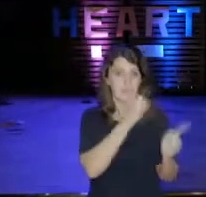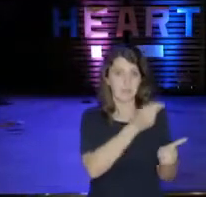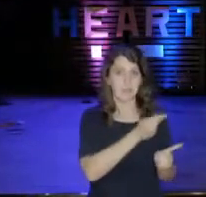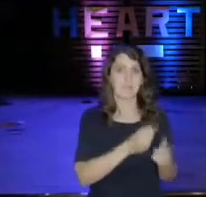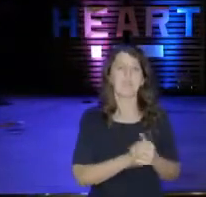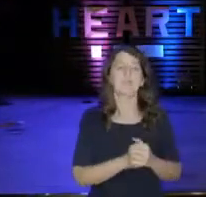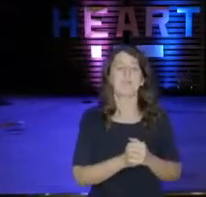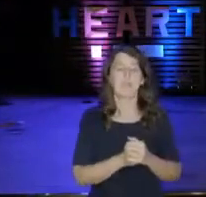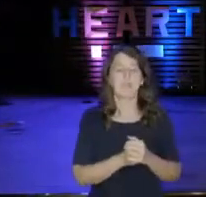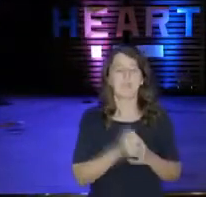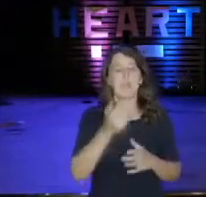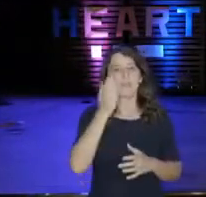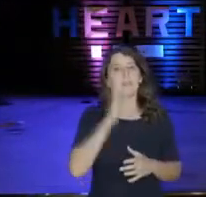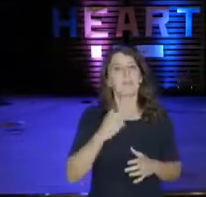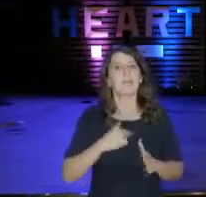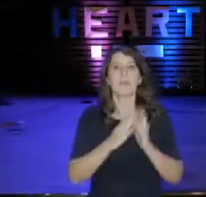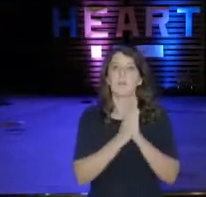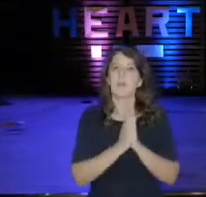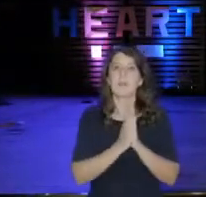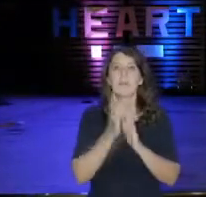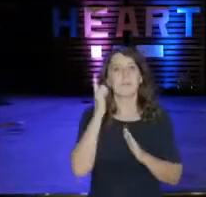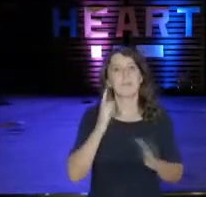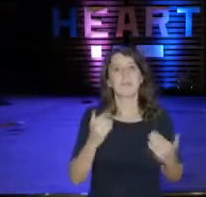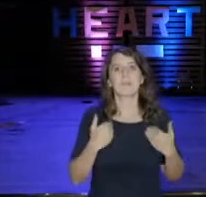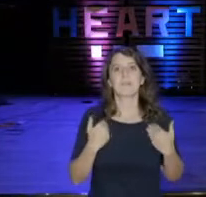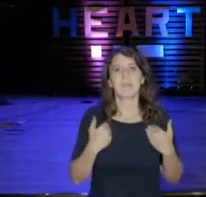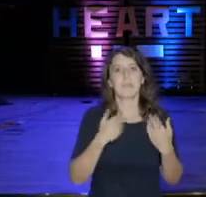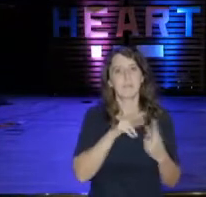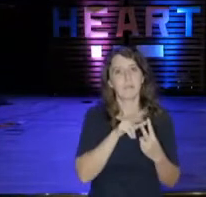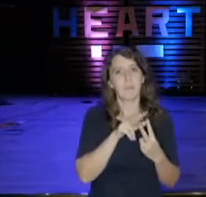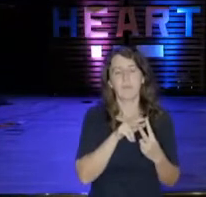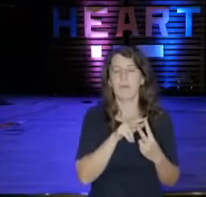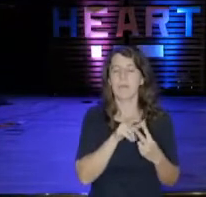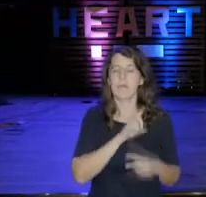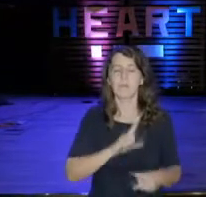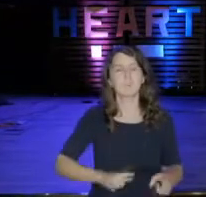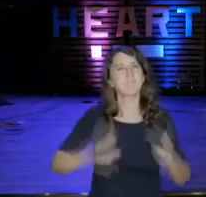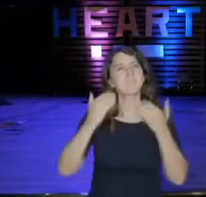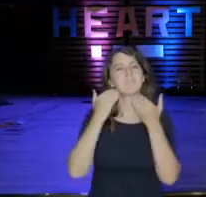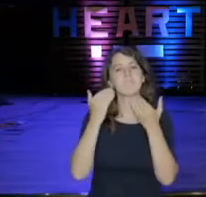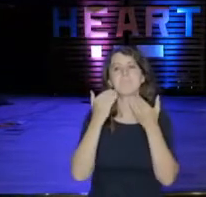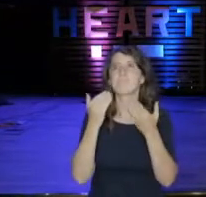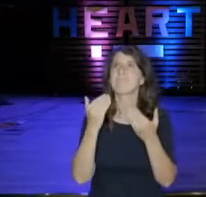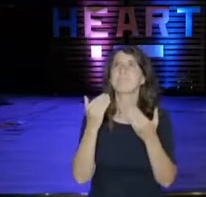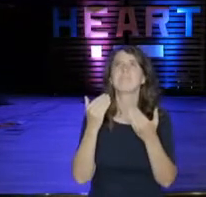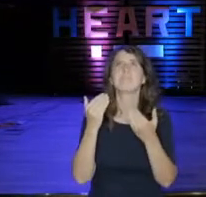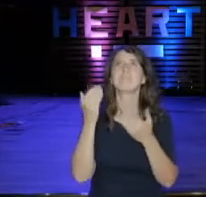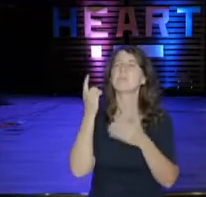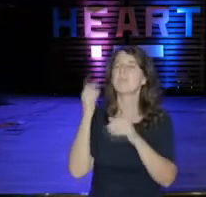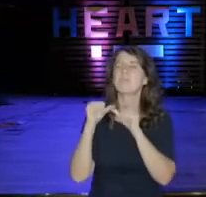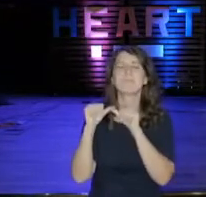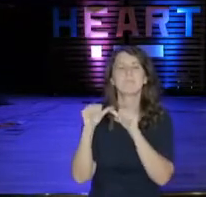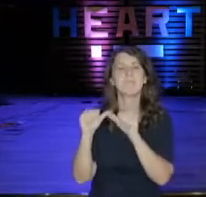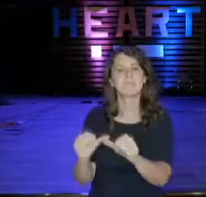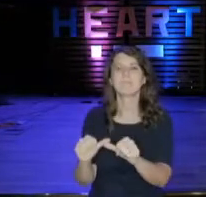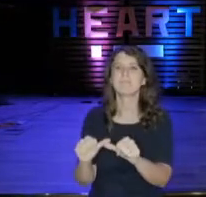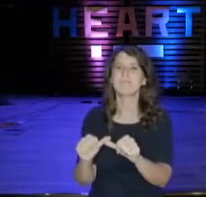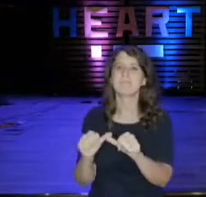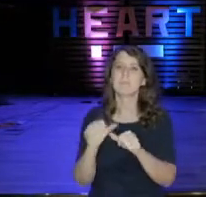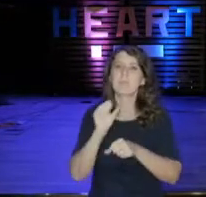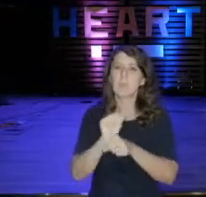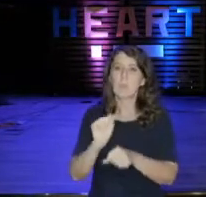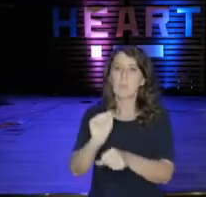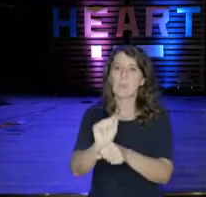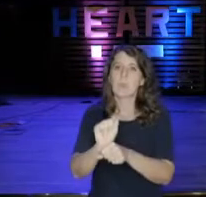Nelsons. God, I pray for this young couple. Lord, we're grateful for the way that you continue to move and stir in people's